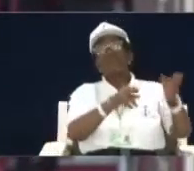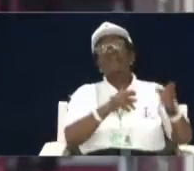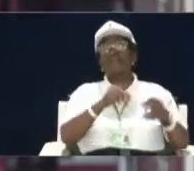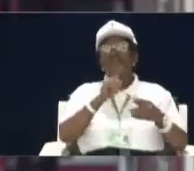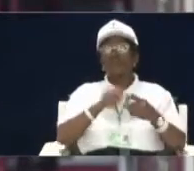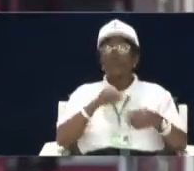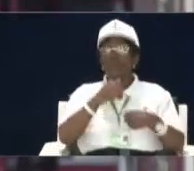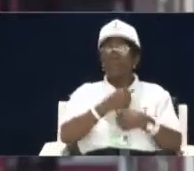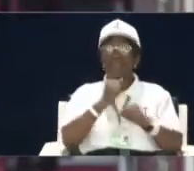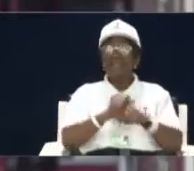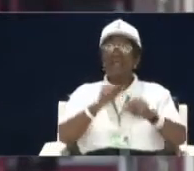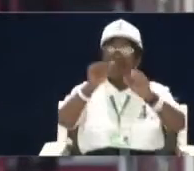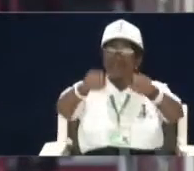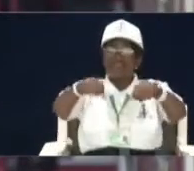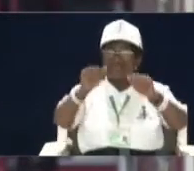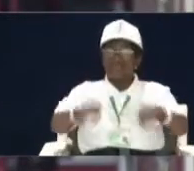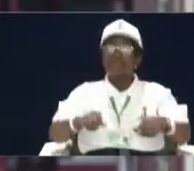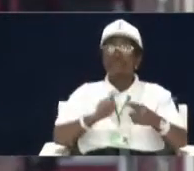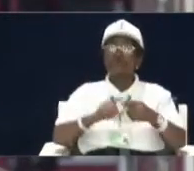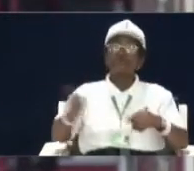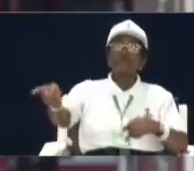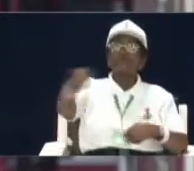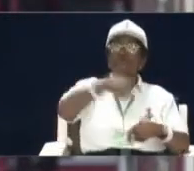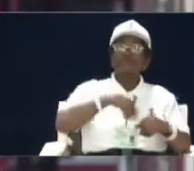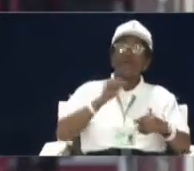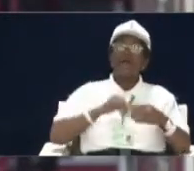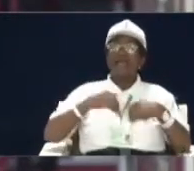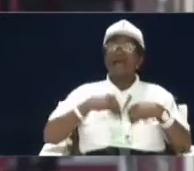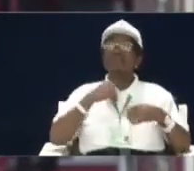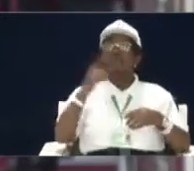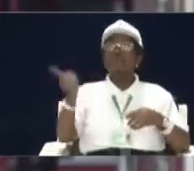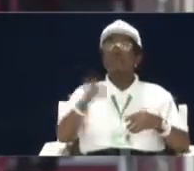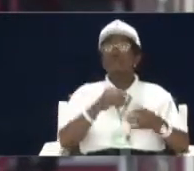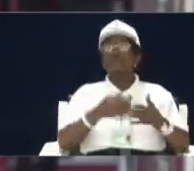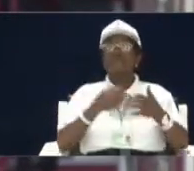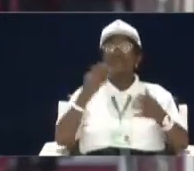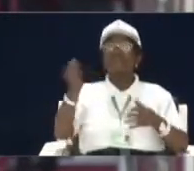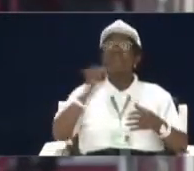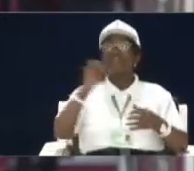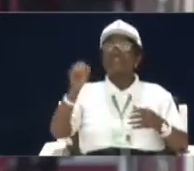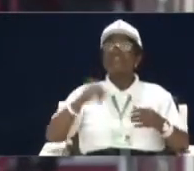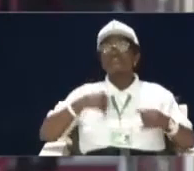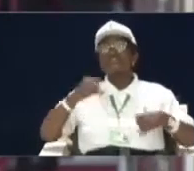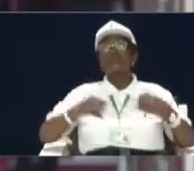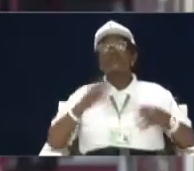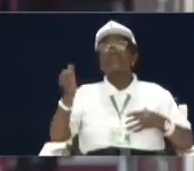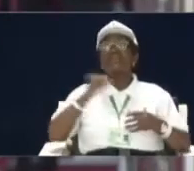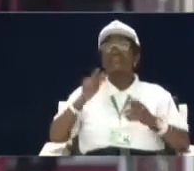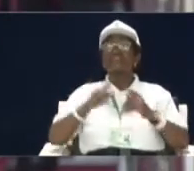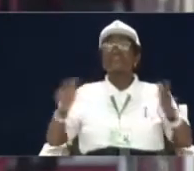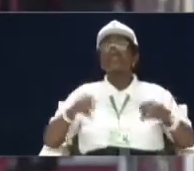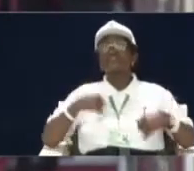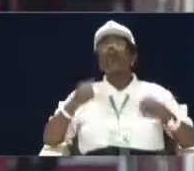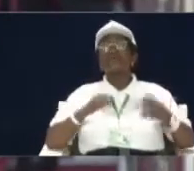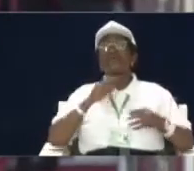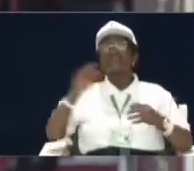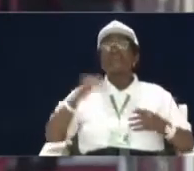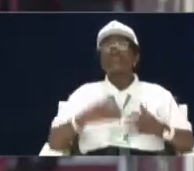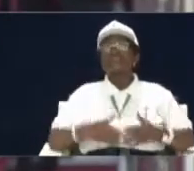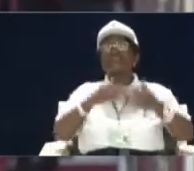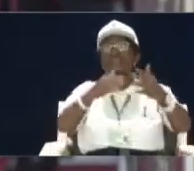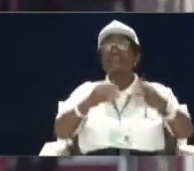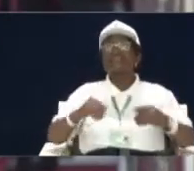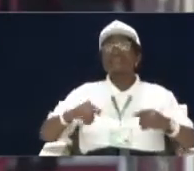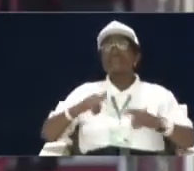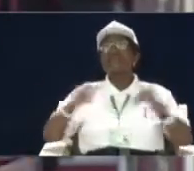to make available to you. And I've told you before, there is joy, there's great joy, there's exceeding great